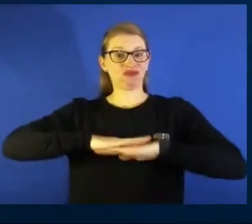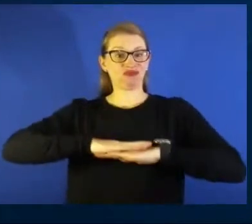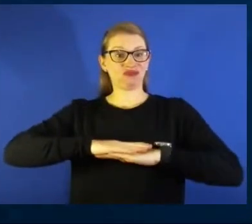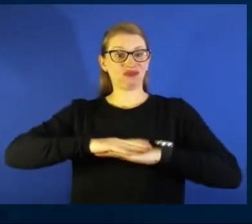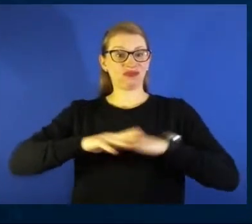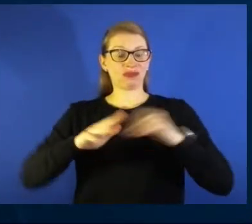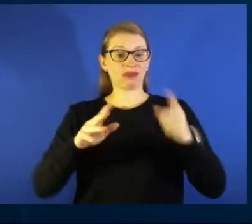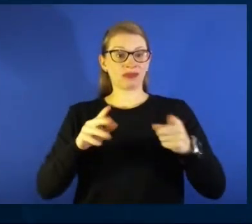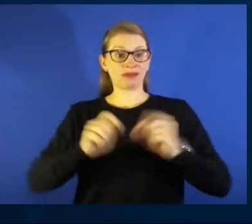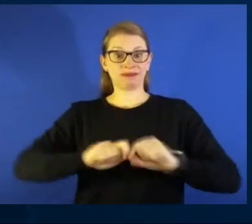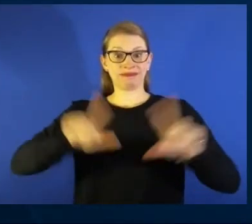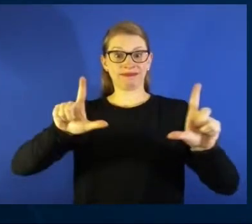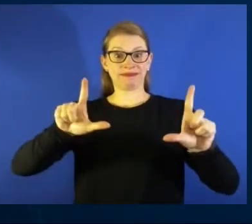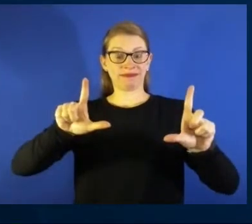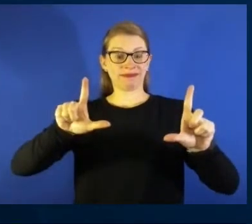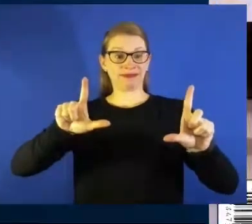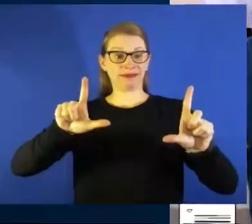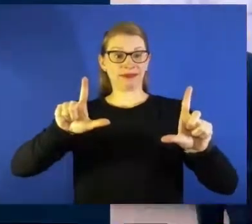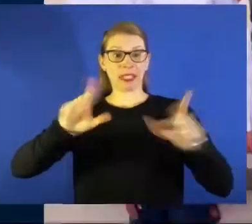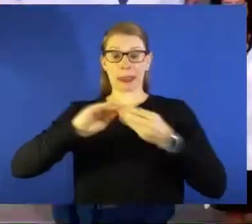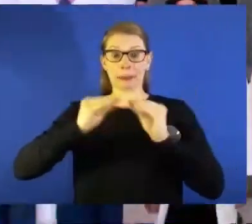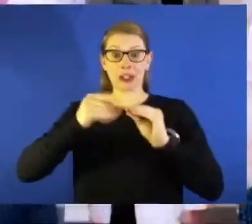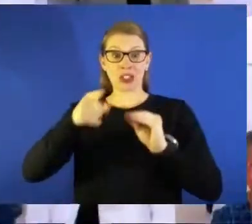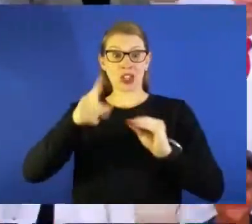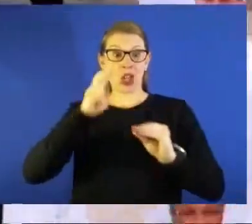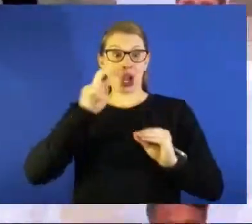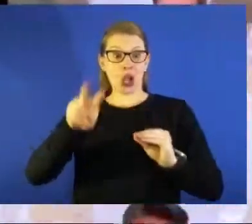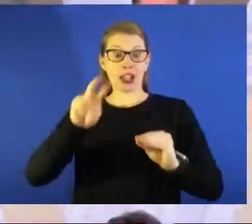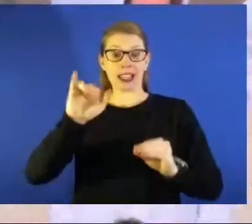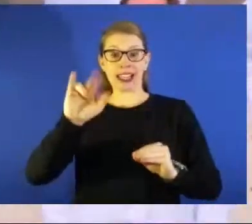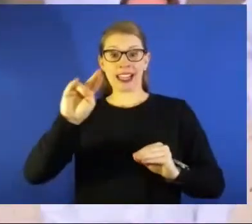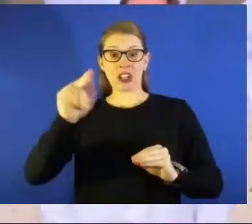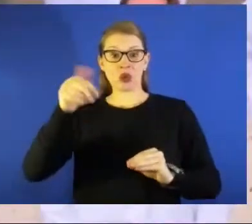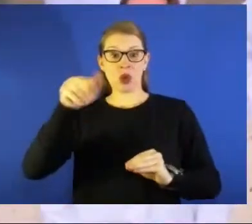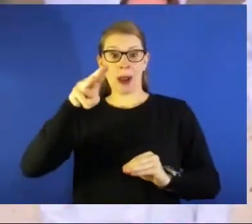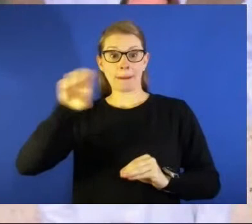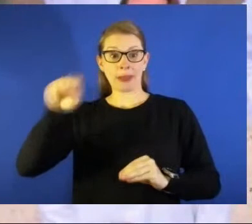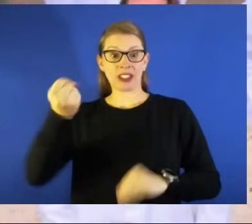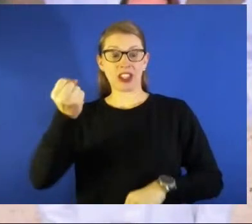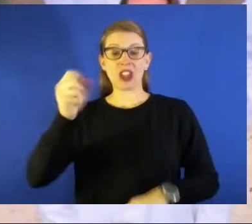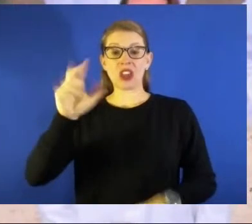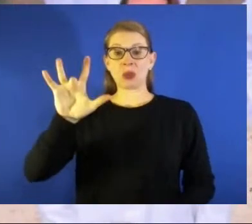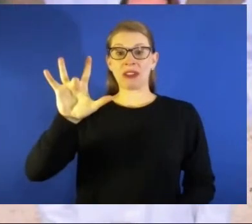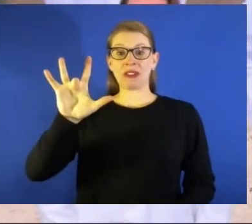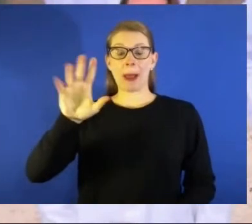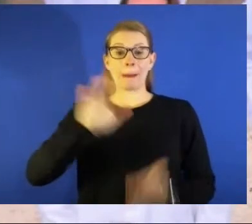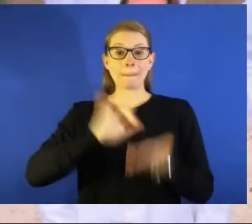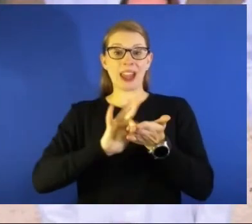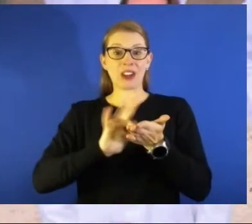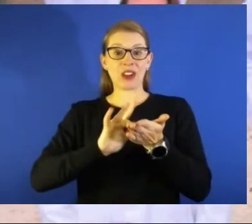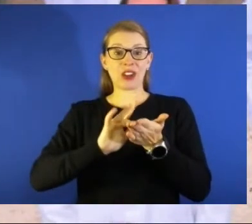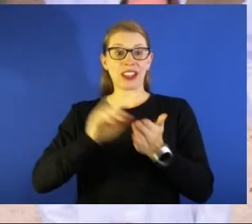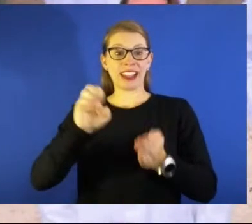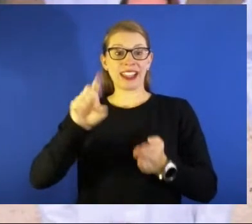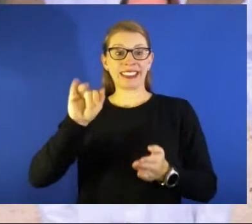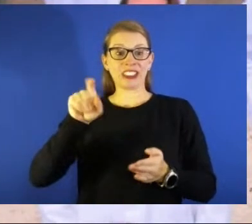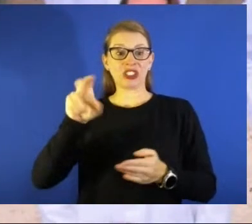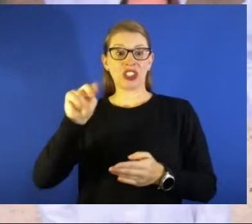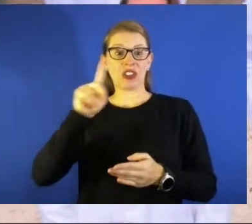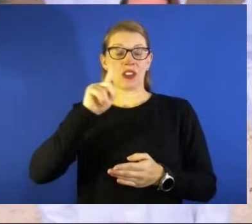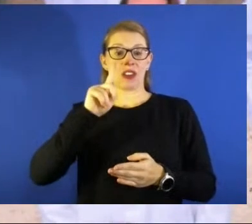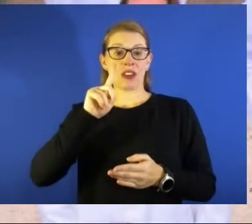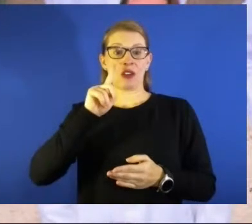this screen because speaking of numbers, you're looking at the Ingram's 25th Medical Edition cover page. 4 health system doctors